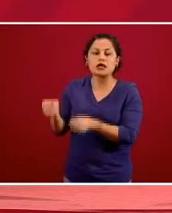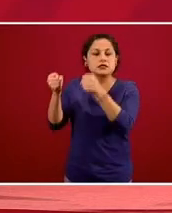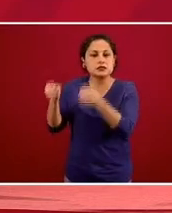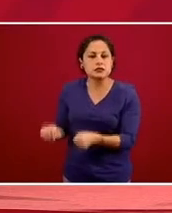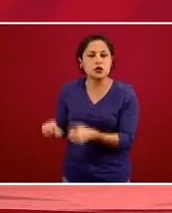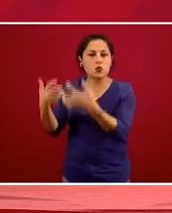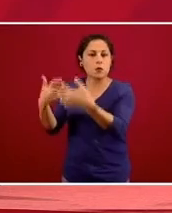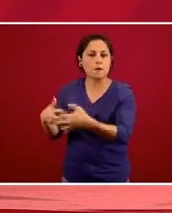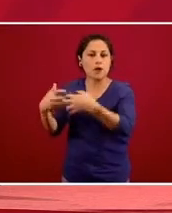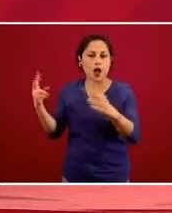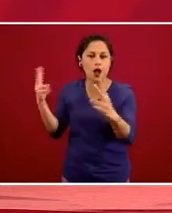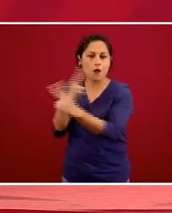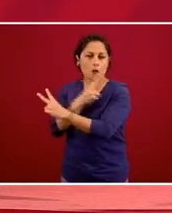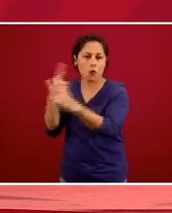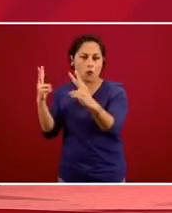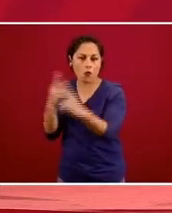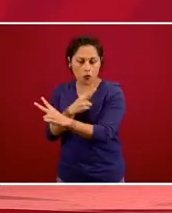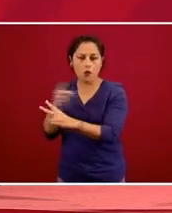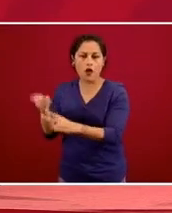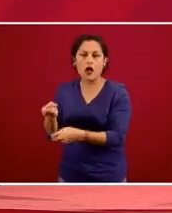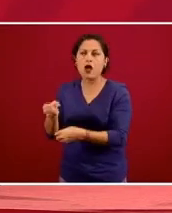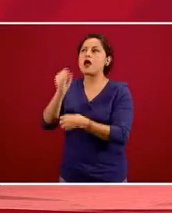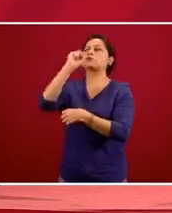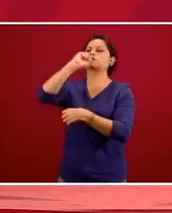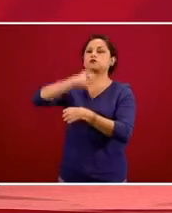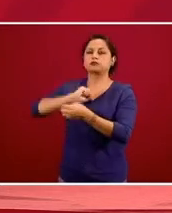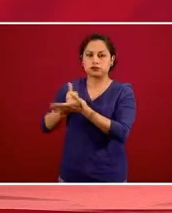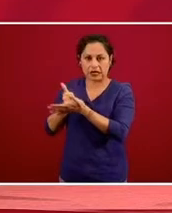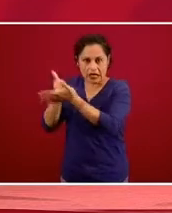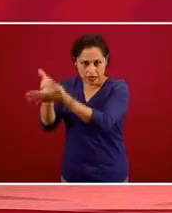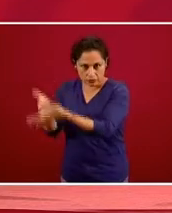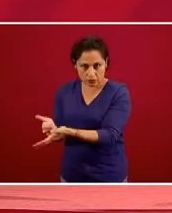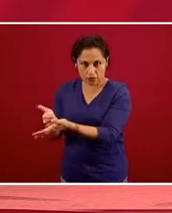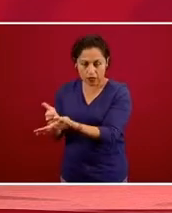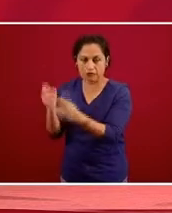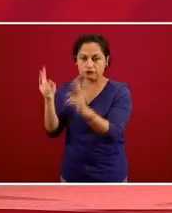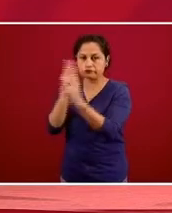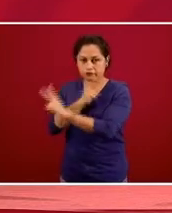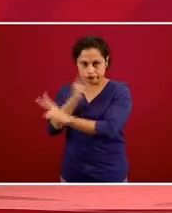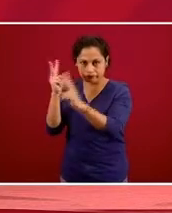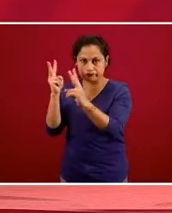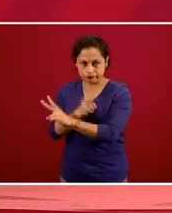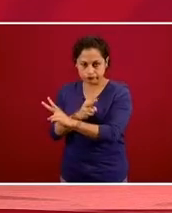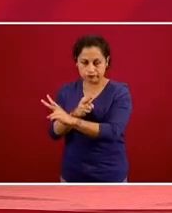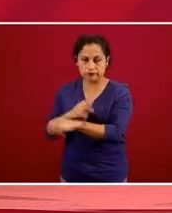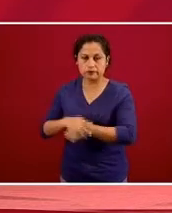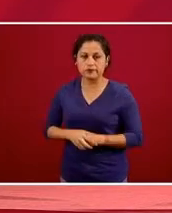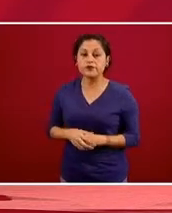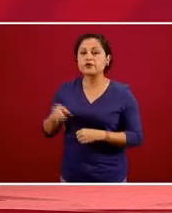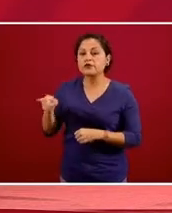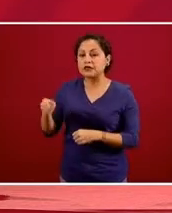patient most likely will be intubated. He will require